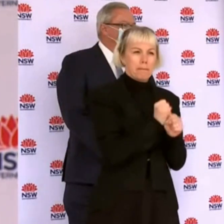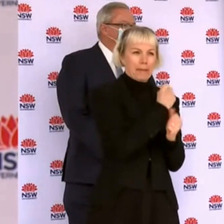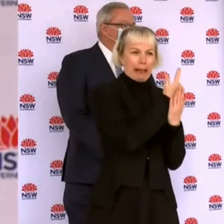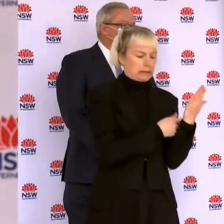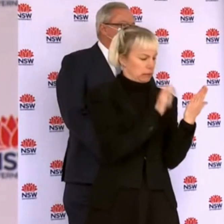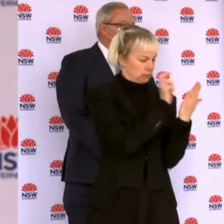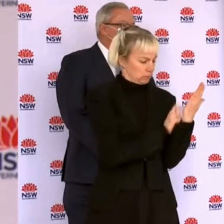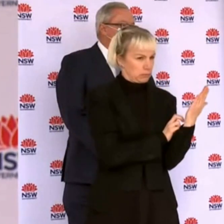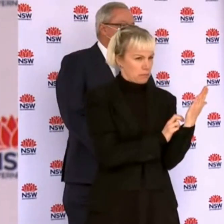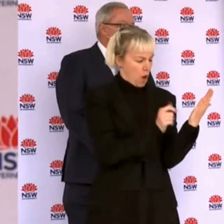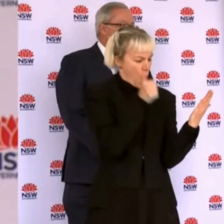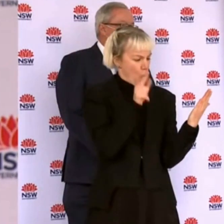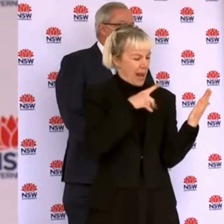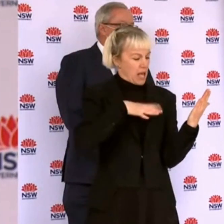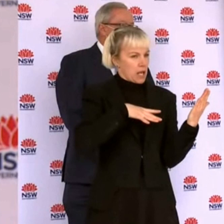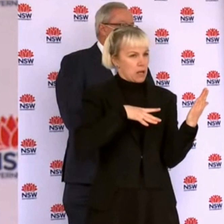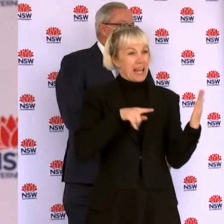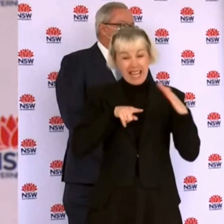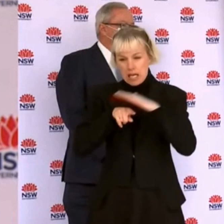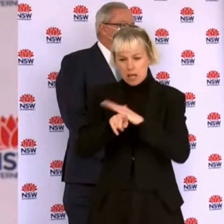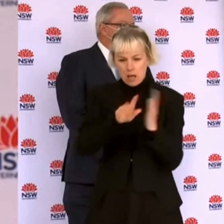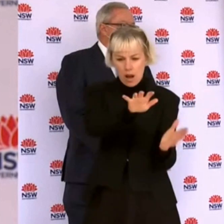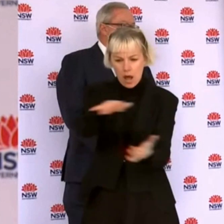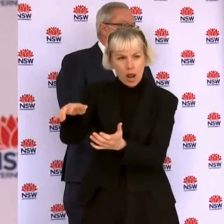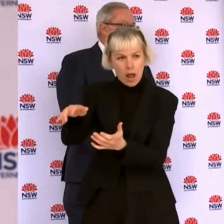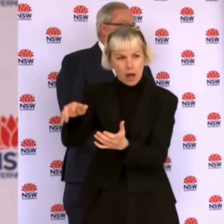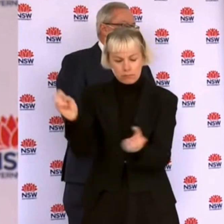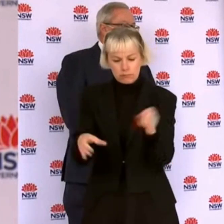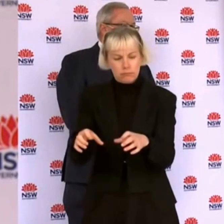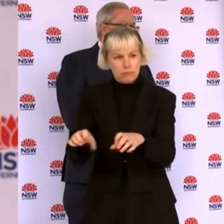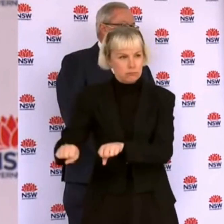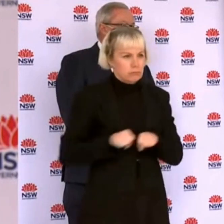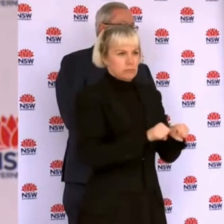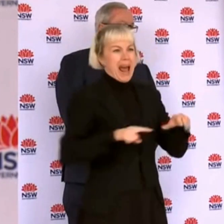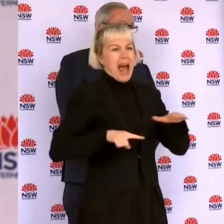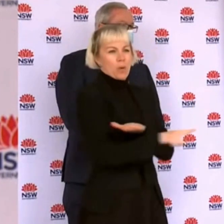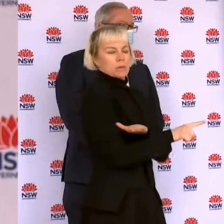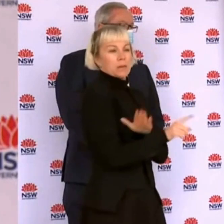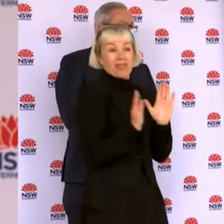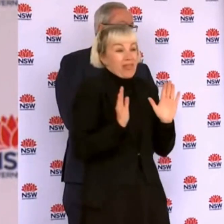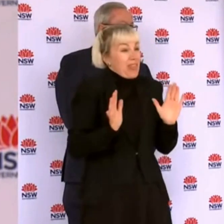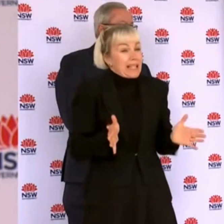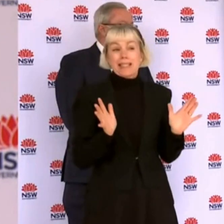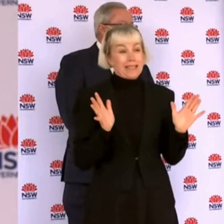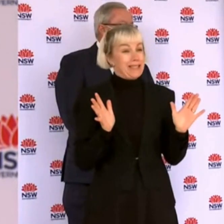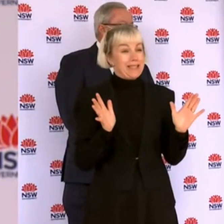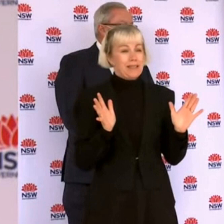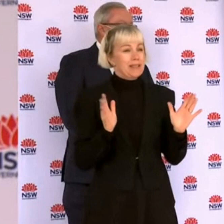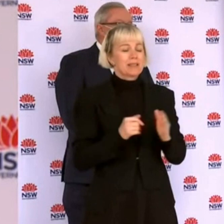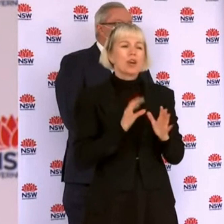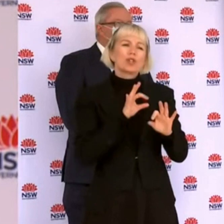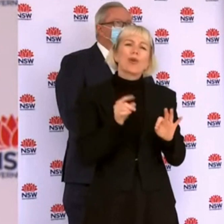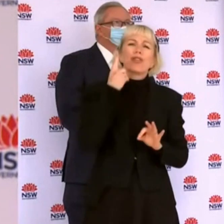time for browsing. This is not the time for what I might need. We're asking the